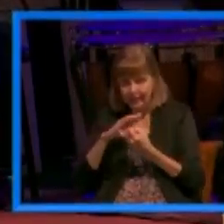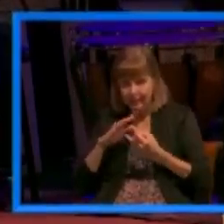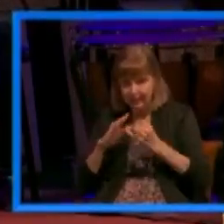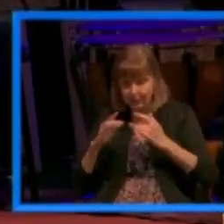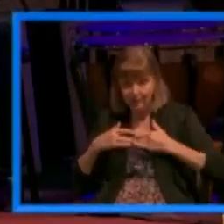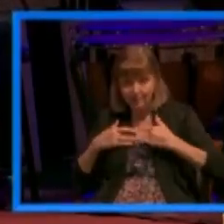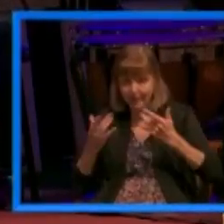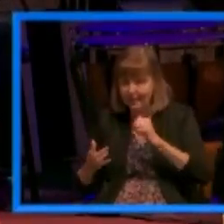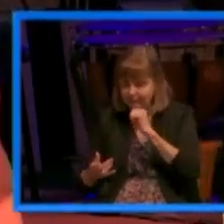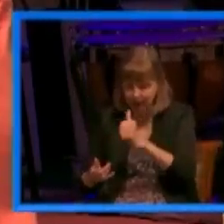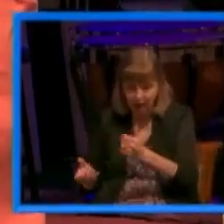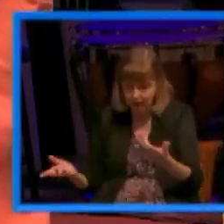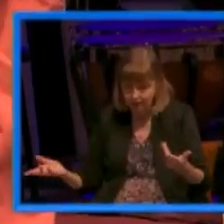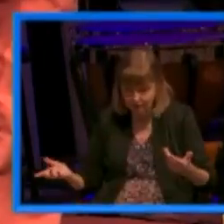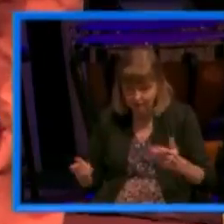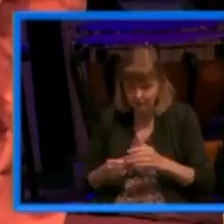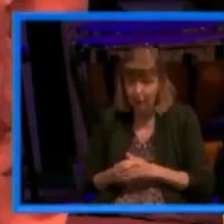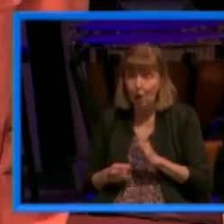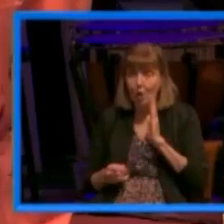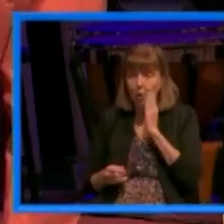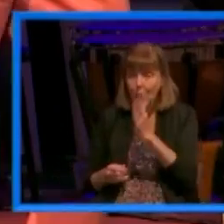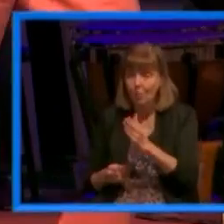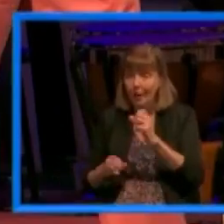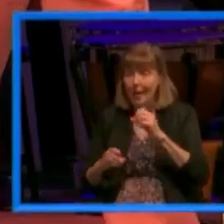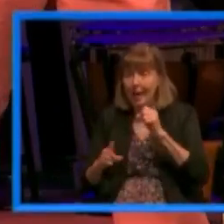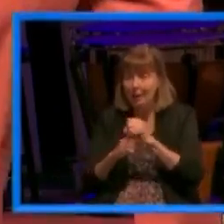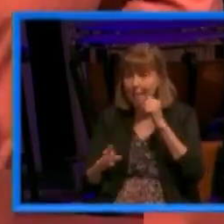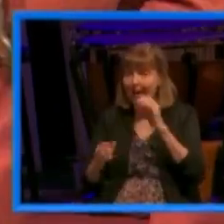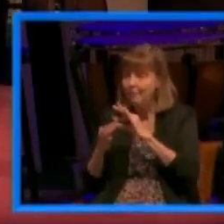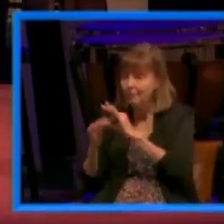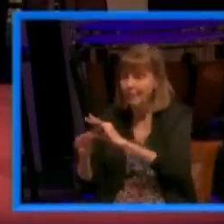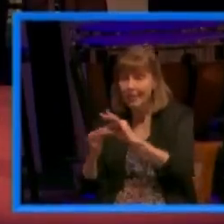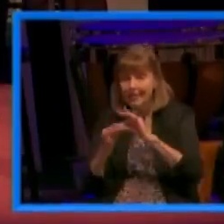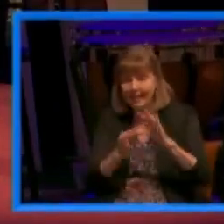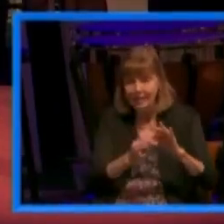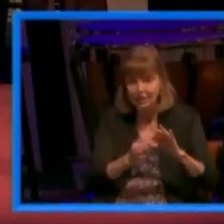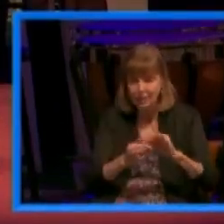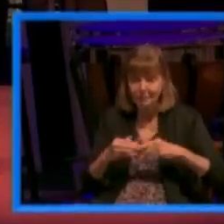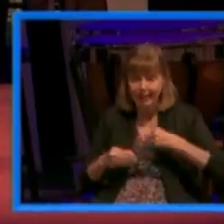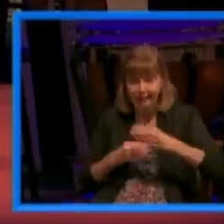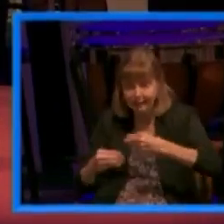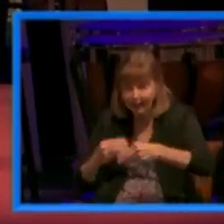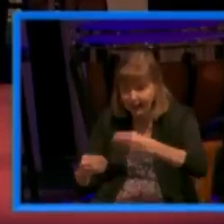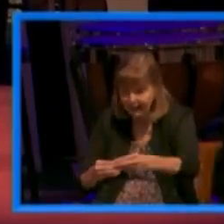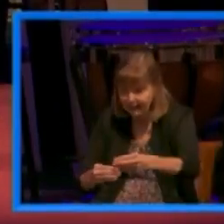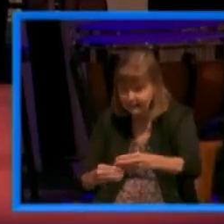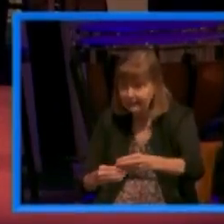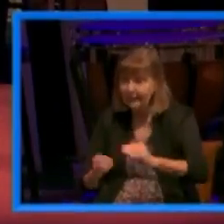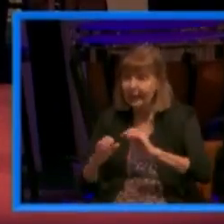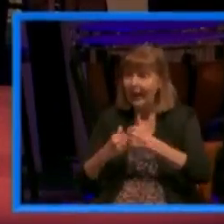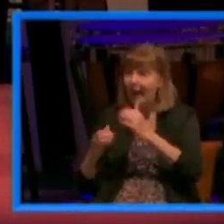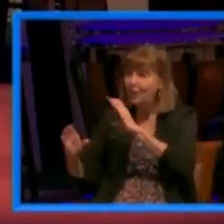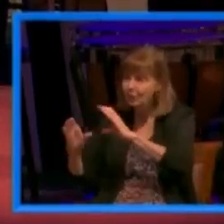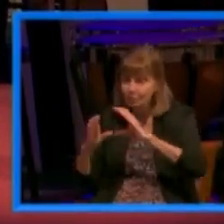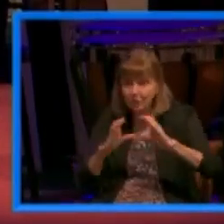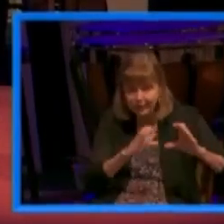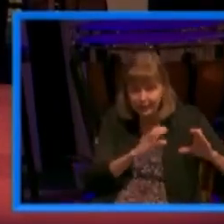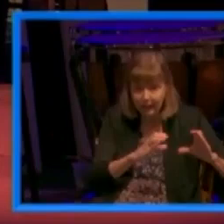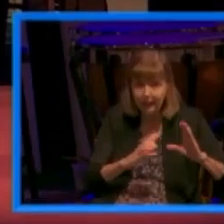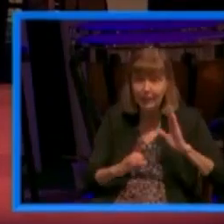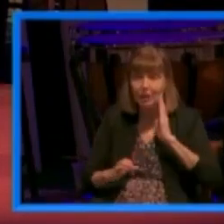your relationships. It will affect your legacy. It will affect your witness at work. It will affect the way you communicate to your neighborhood. It will affect